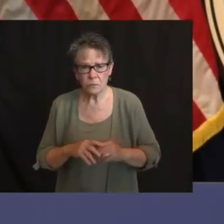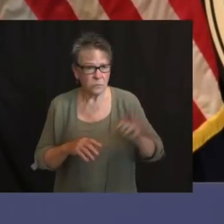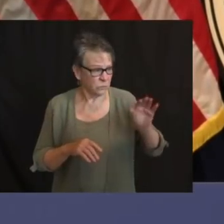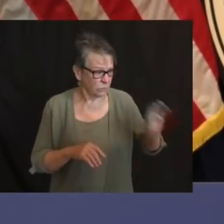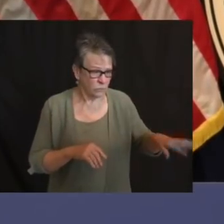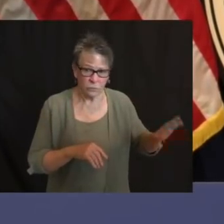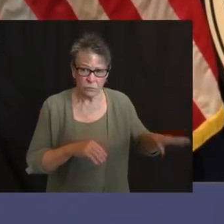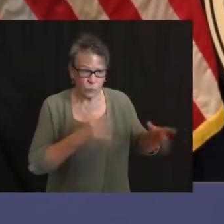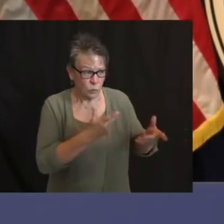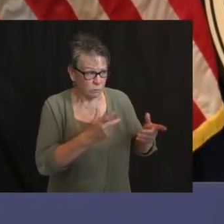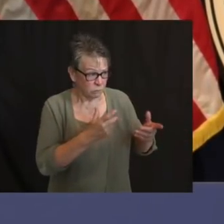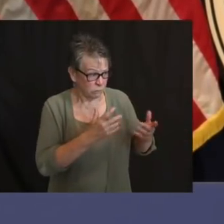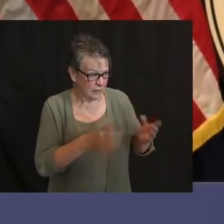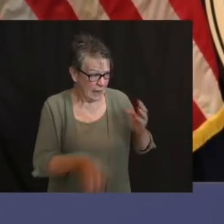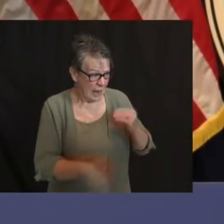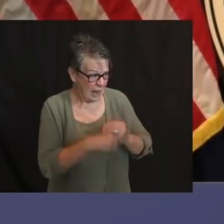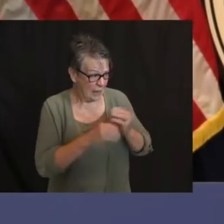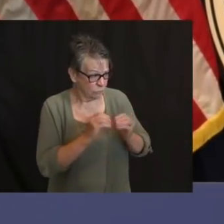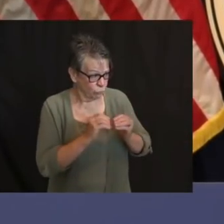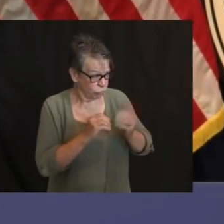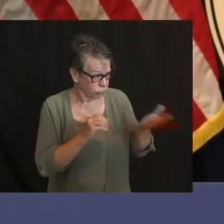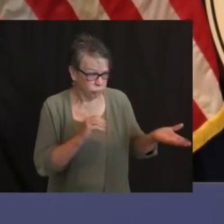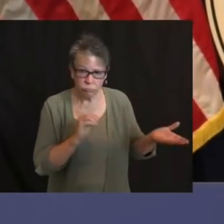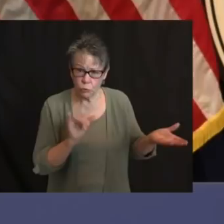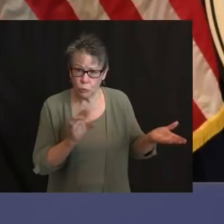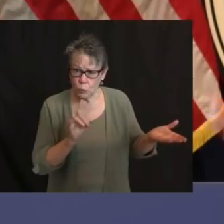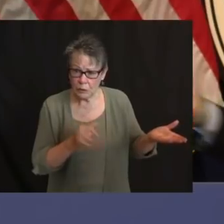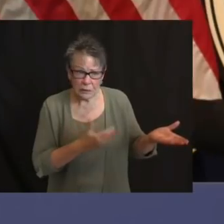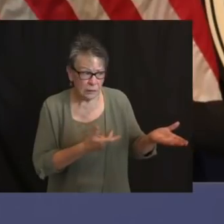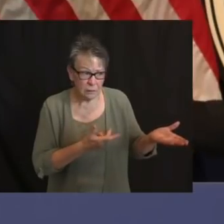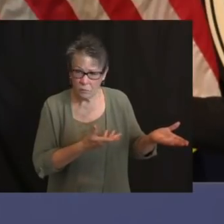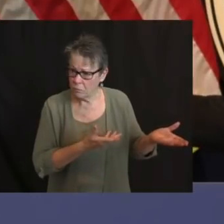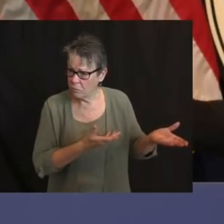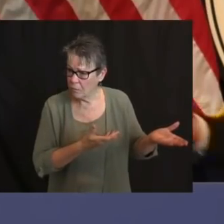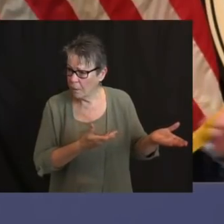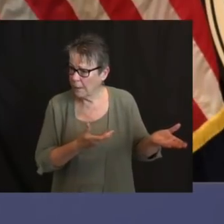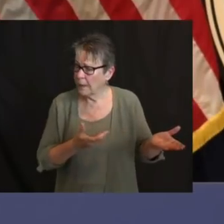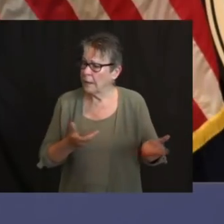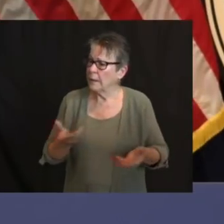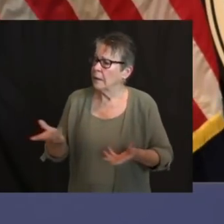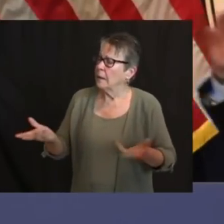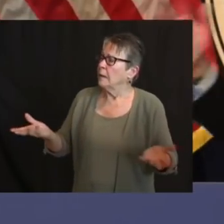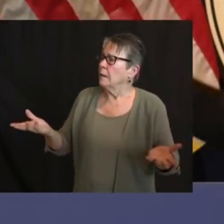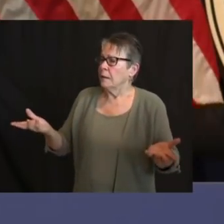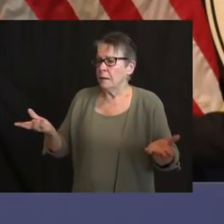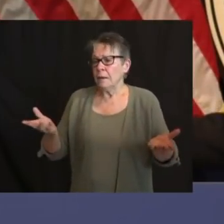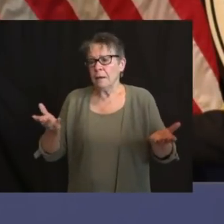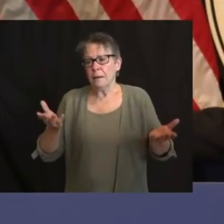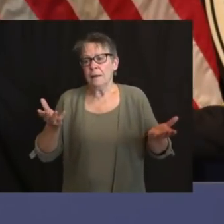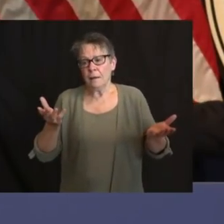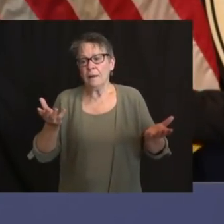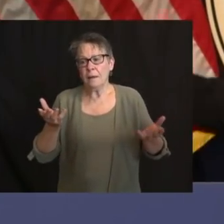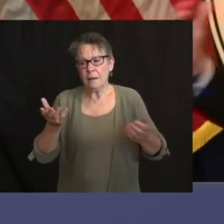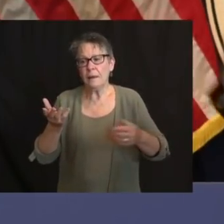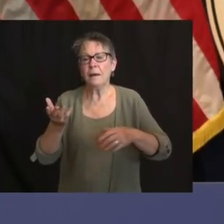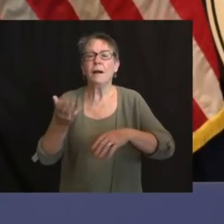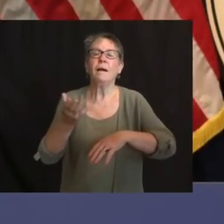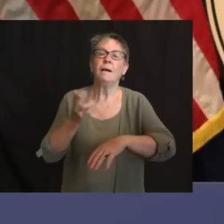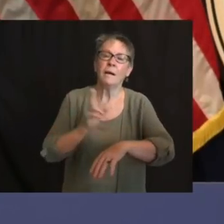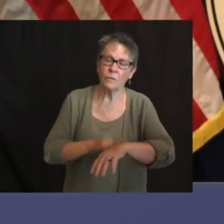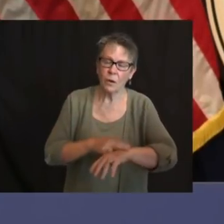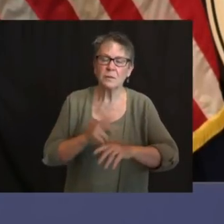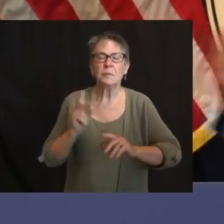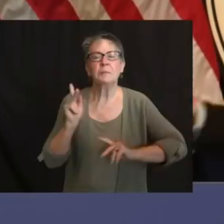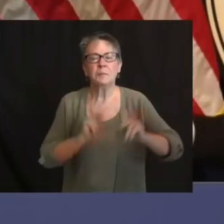I are starting to hear this with a fairly regular drumbeat. Not surprisingly, folks have been extraordinarily compliant